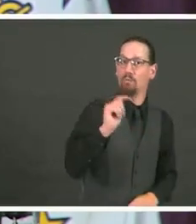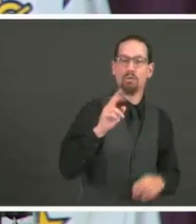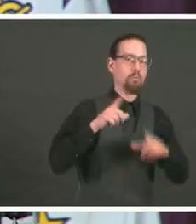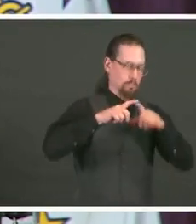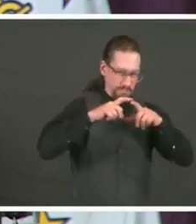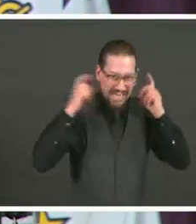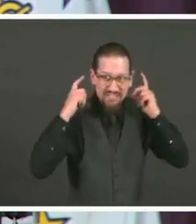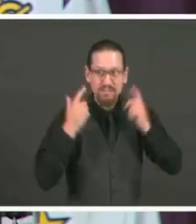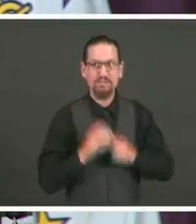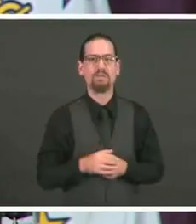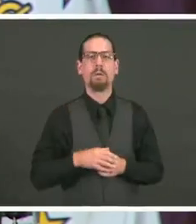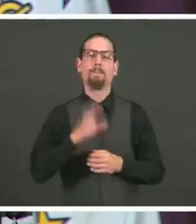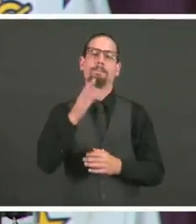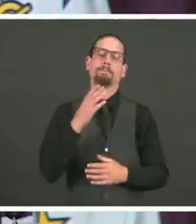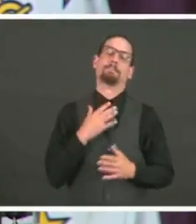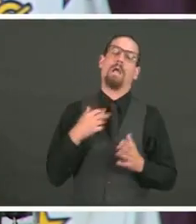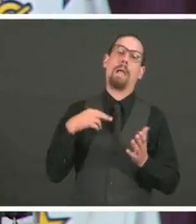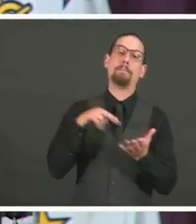wear your mask.